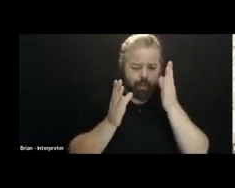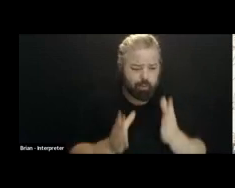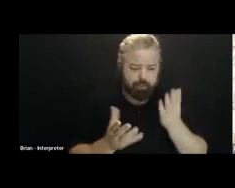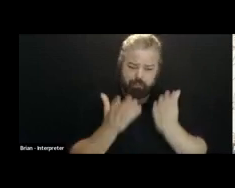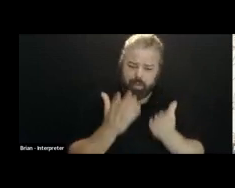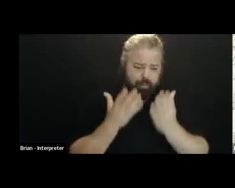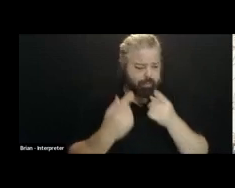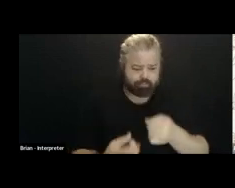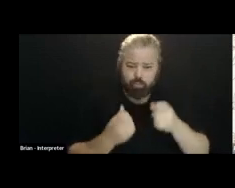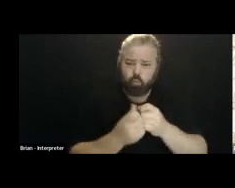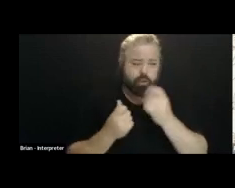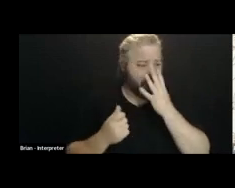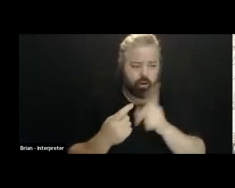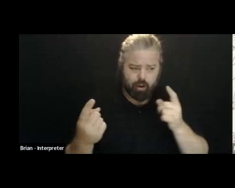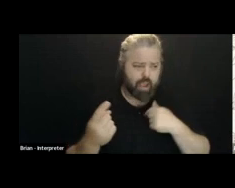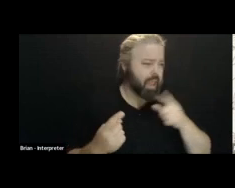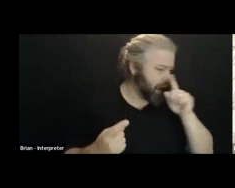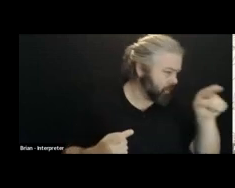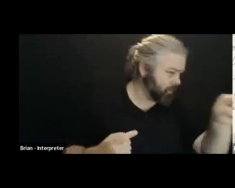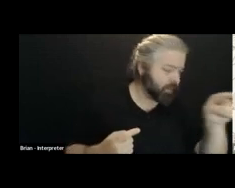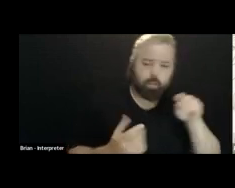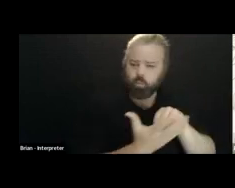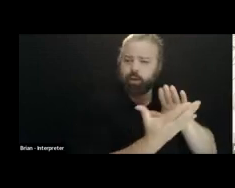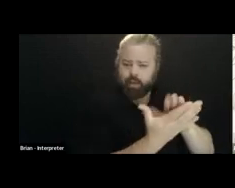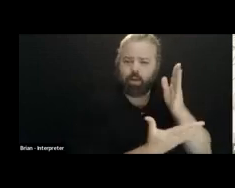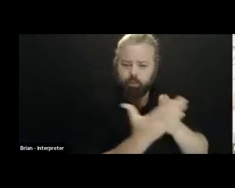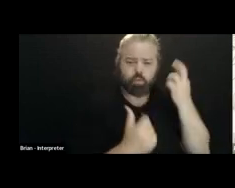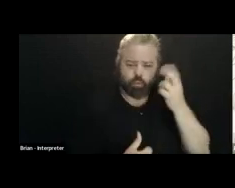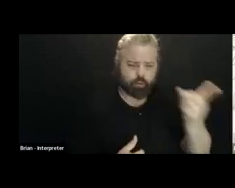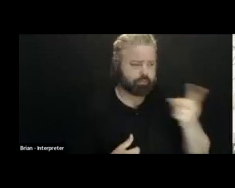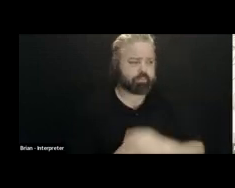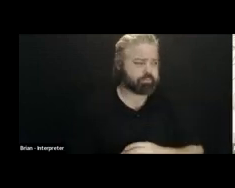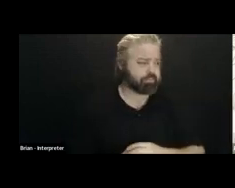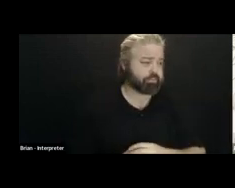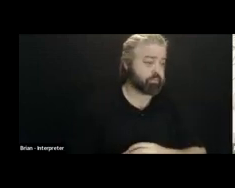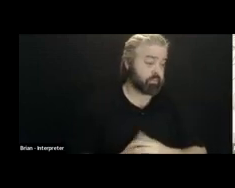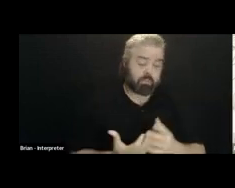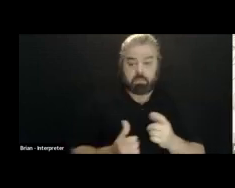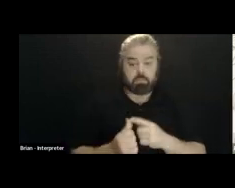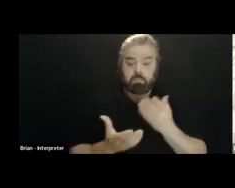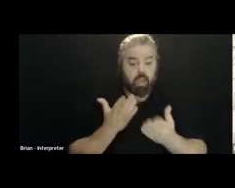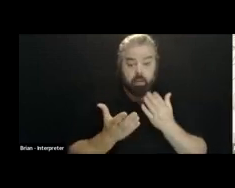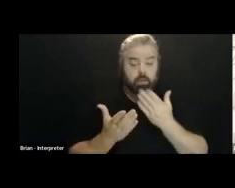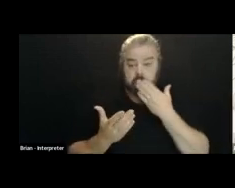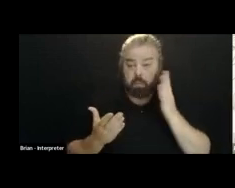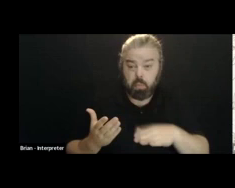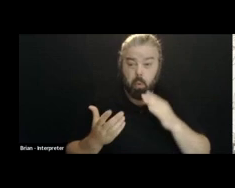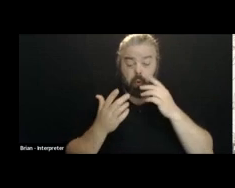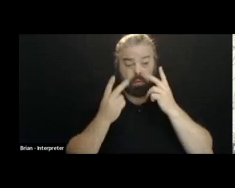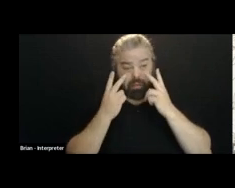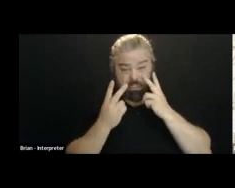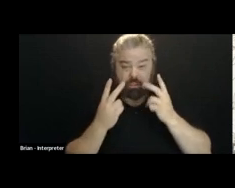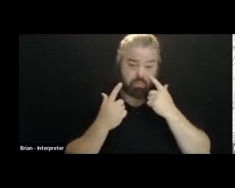contrast. And I've listed a couple of those here, namely poor vision. Again, we sort of talked about those